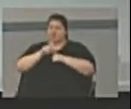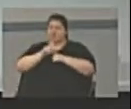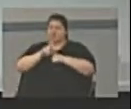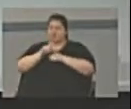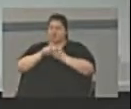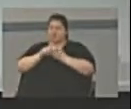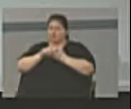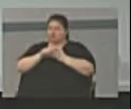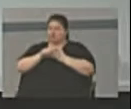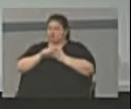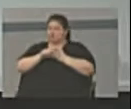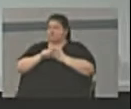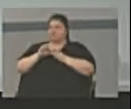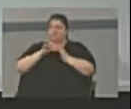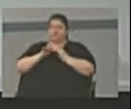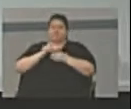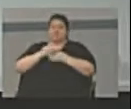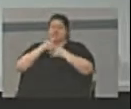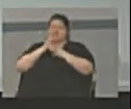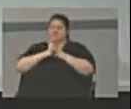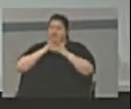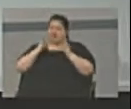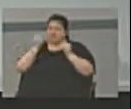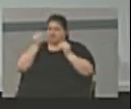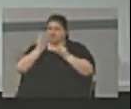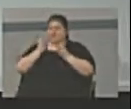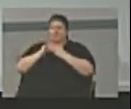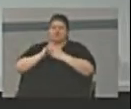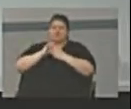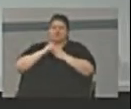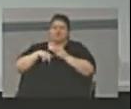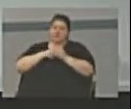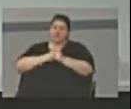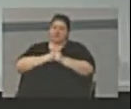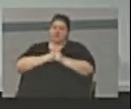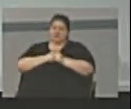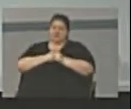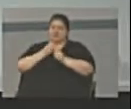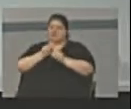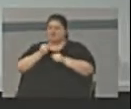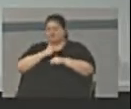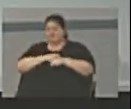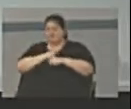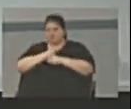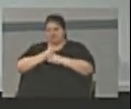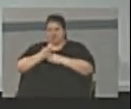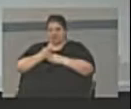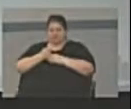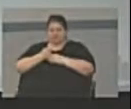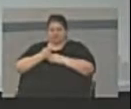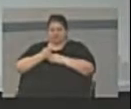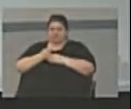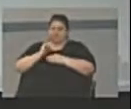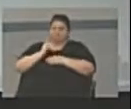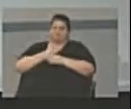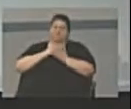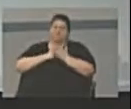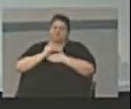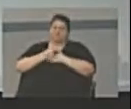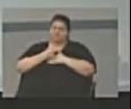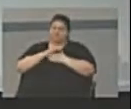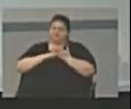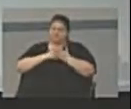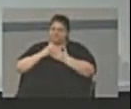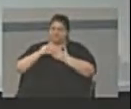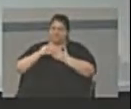has a ton of information that we're updating several times a week. Our project schedule, the meetings that we've had, summaries